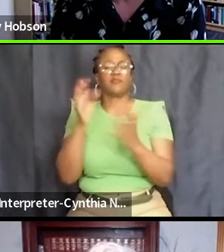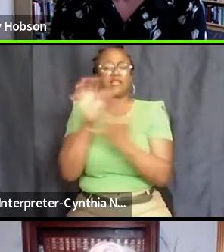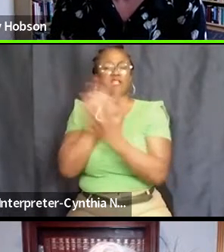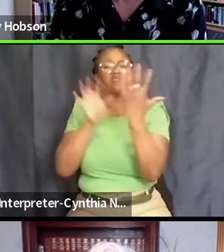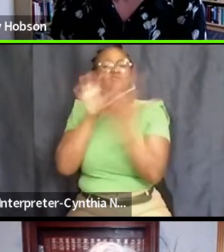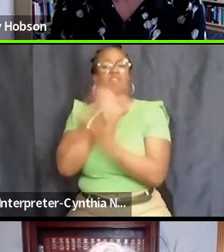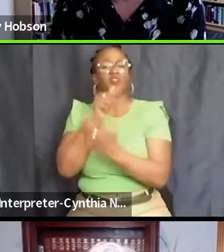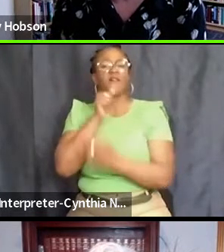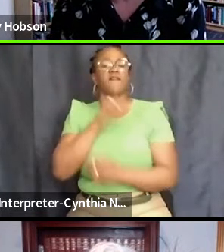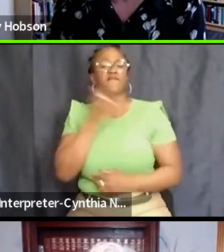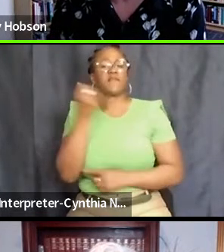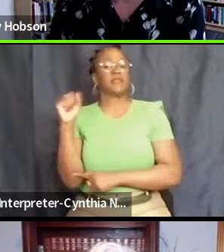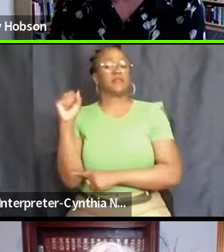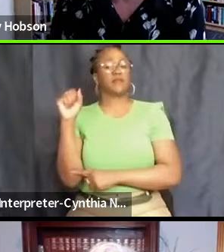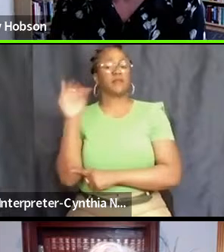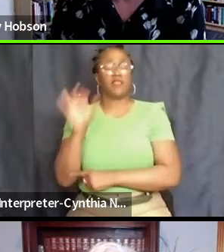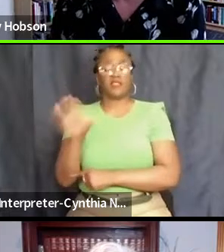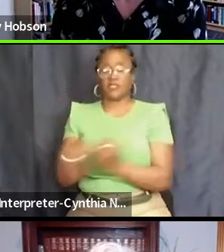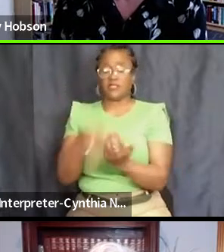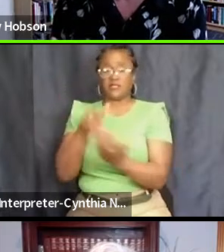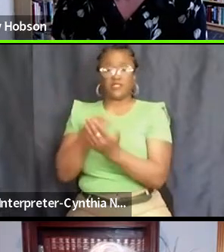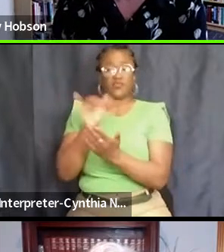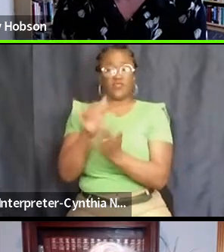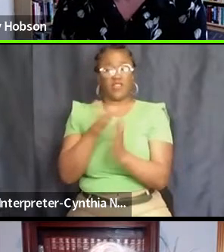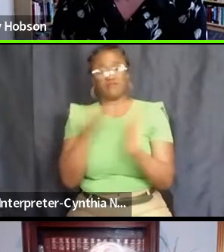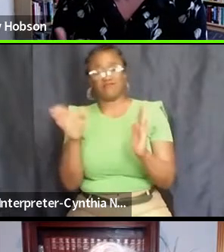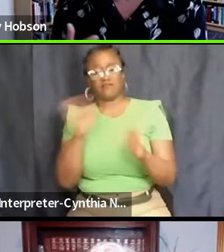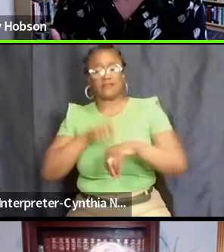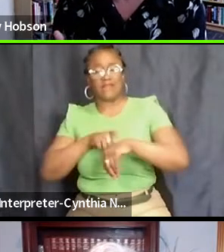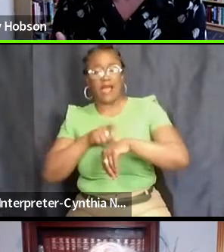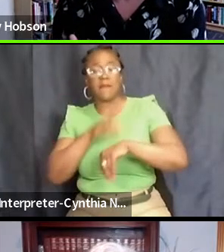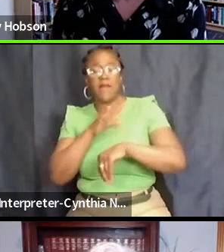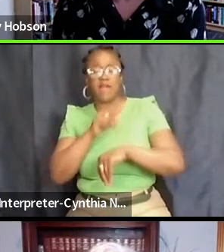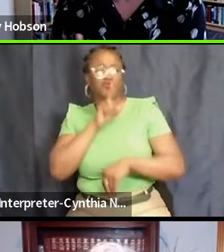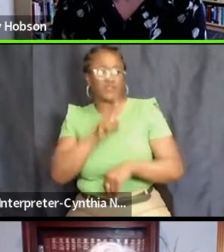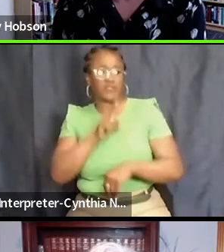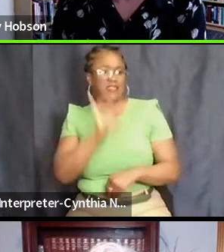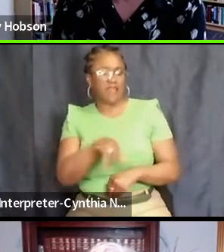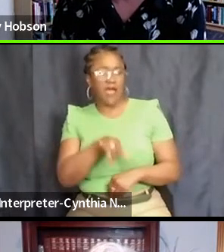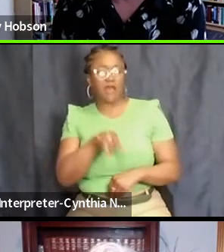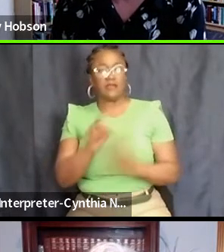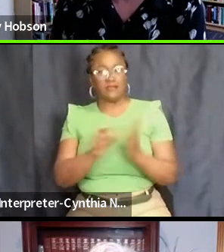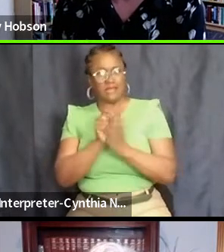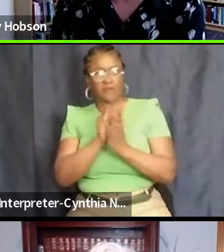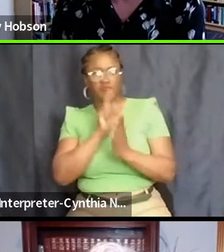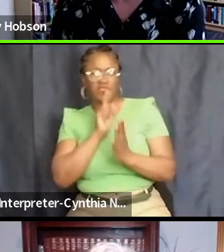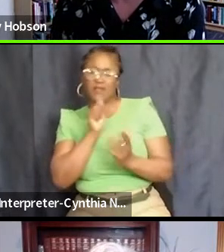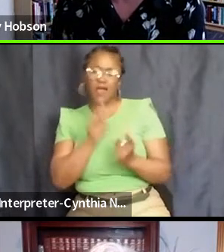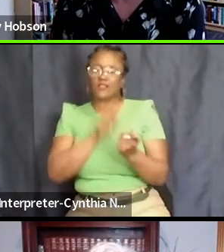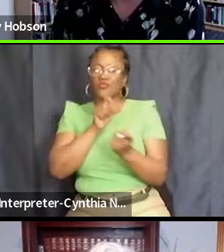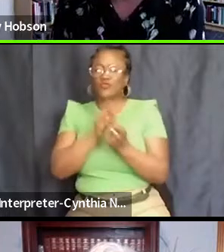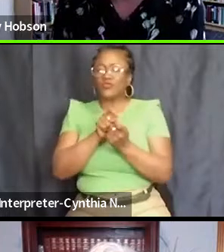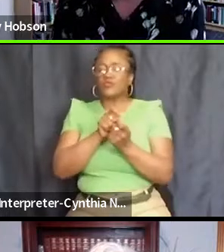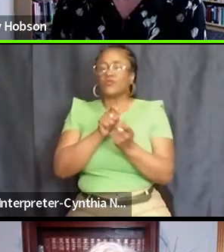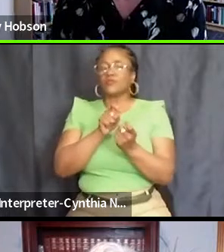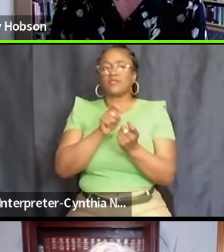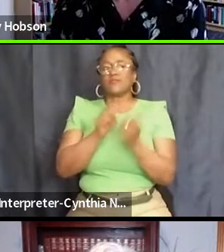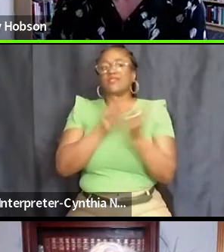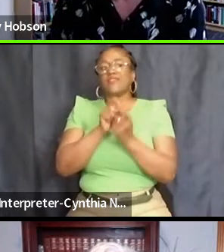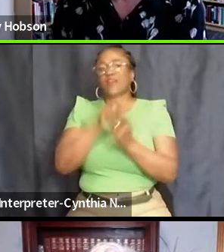feminism as really central to this period and as coming especially, although not exclusively, out of Black women's